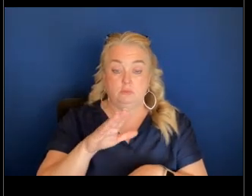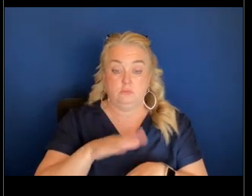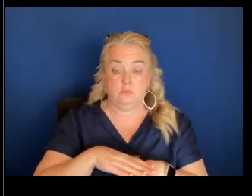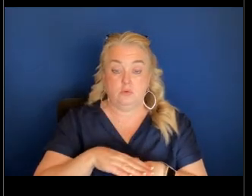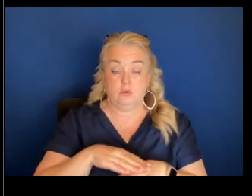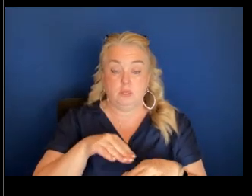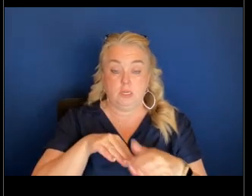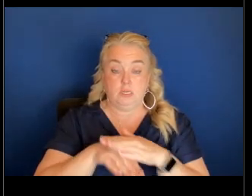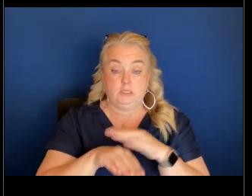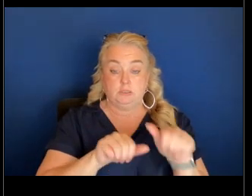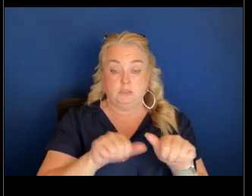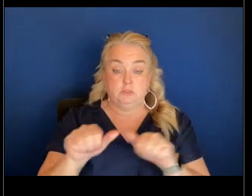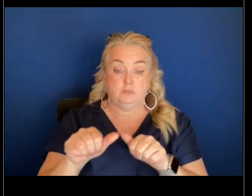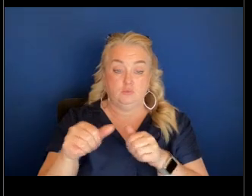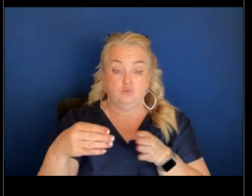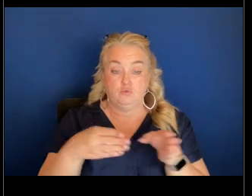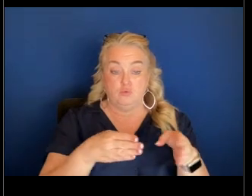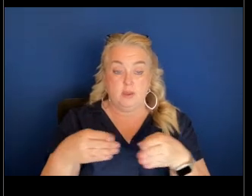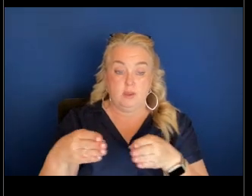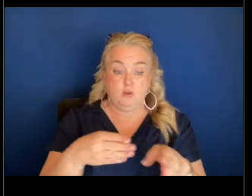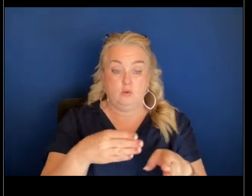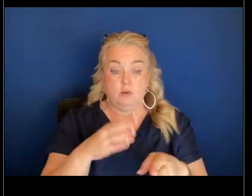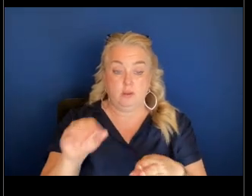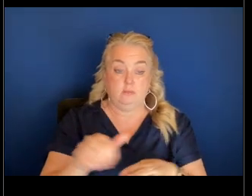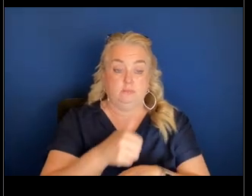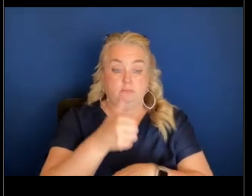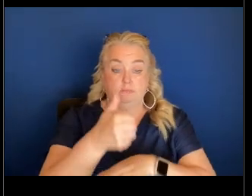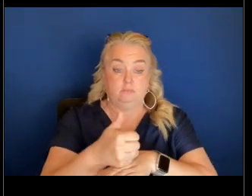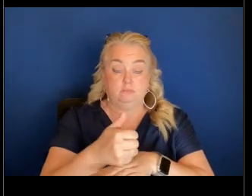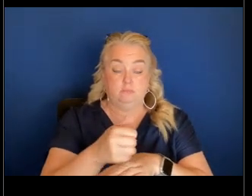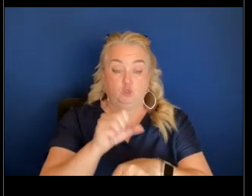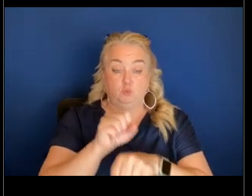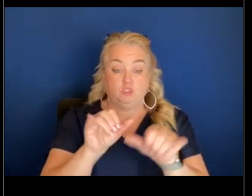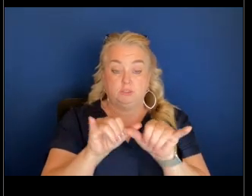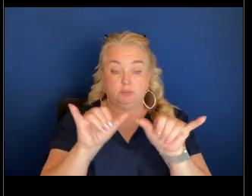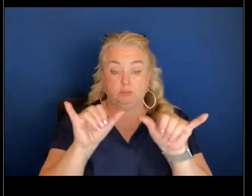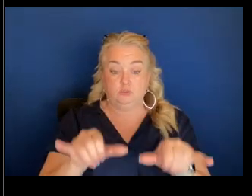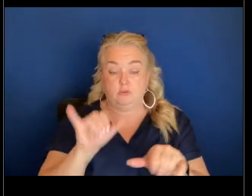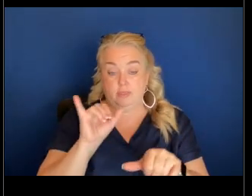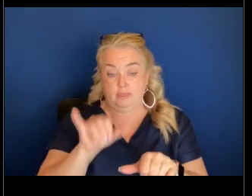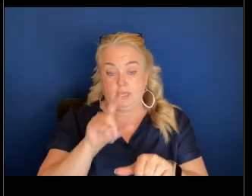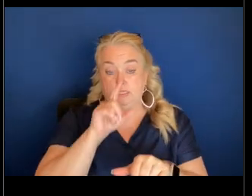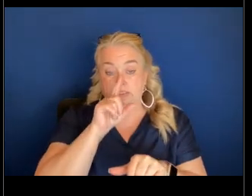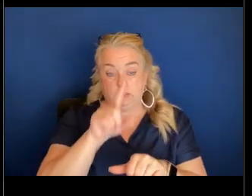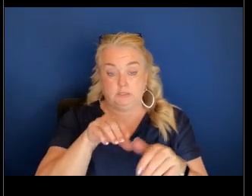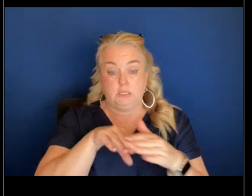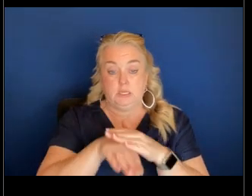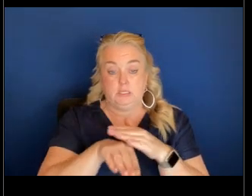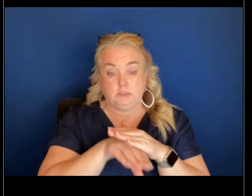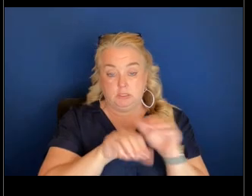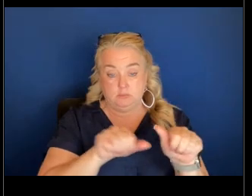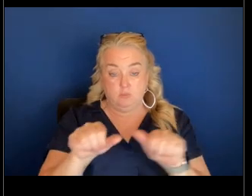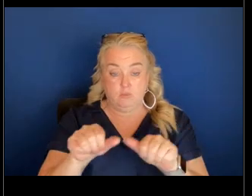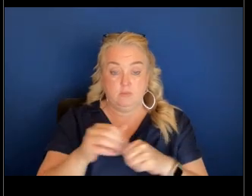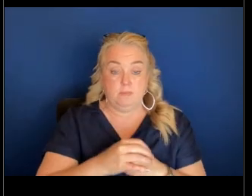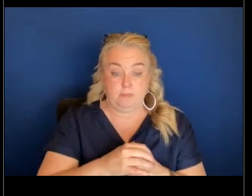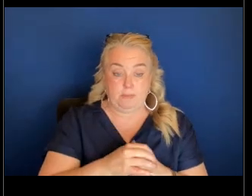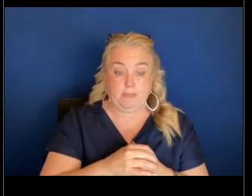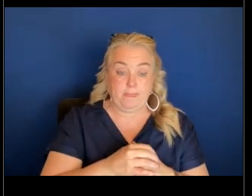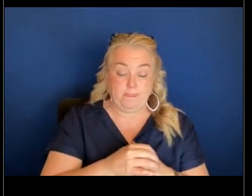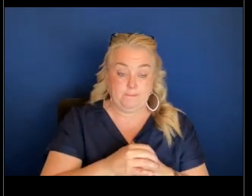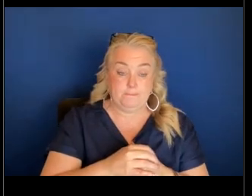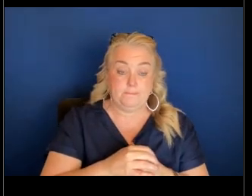or a computer, must be on an accessible route and placed at a workstation that is accessible.